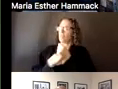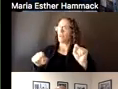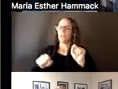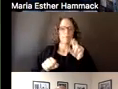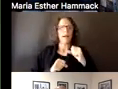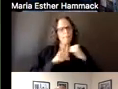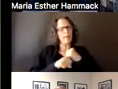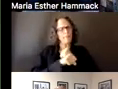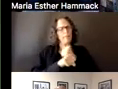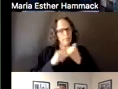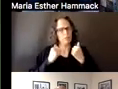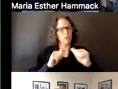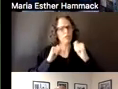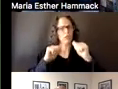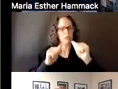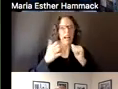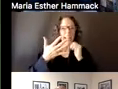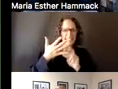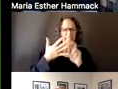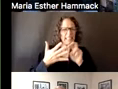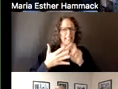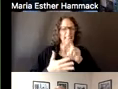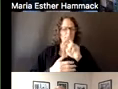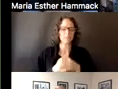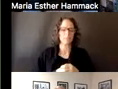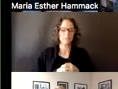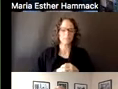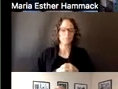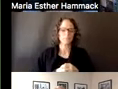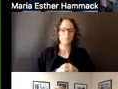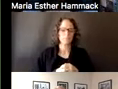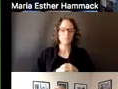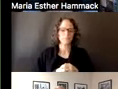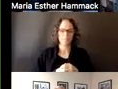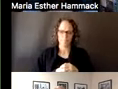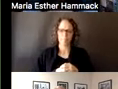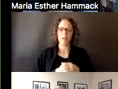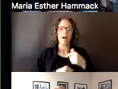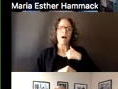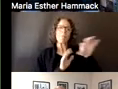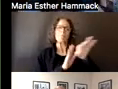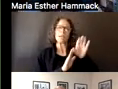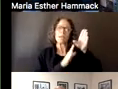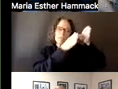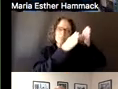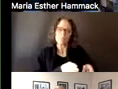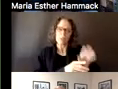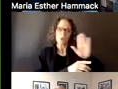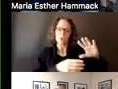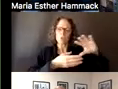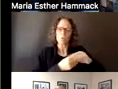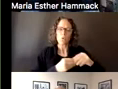levels that she was able to. Her and her story can offer us a door to that allows us for a